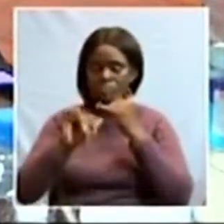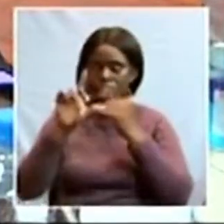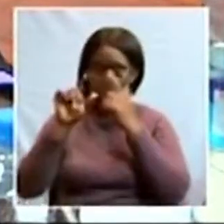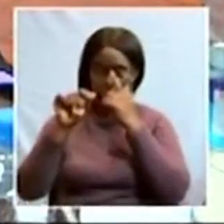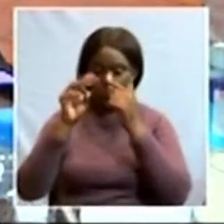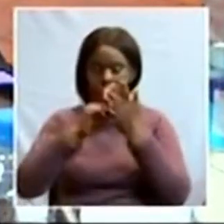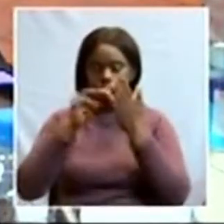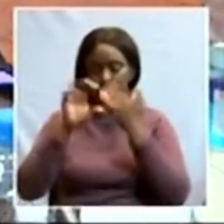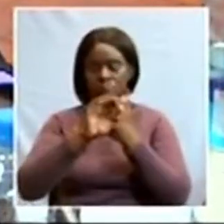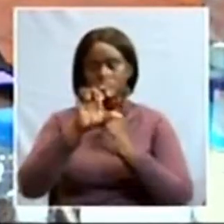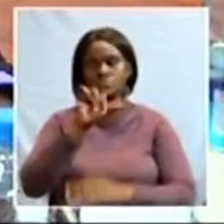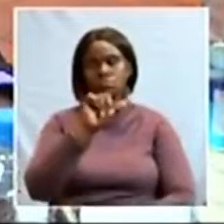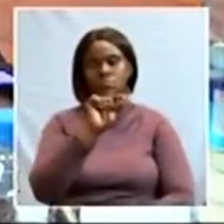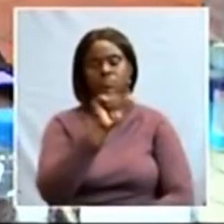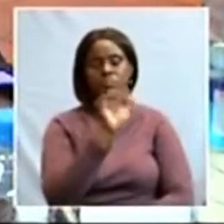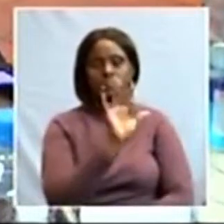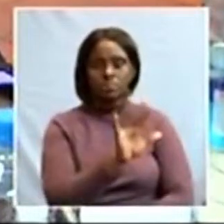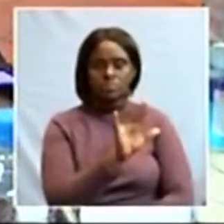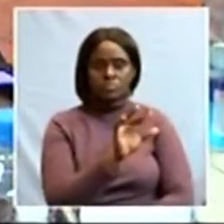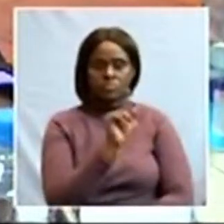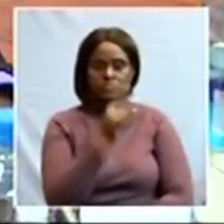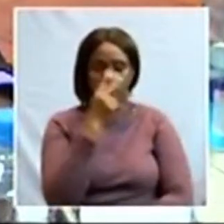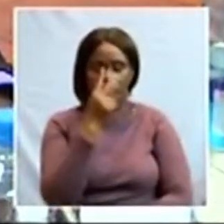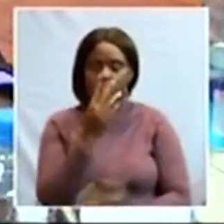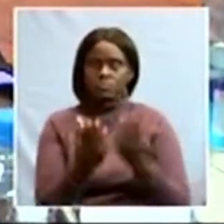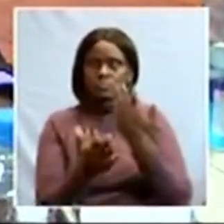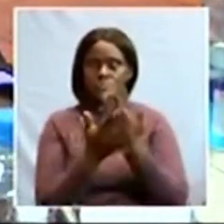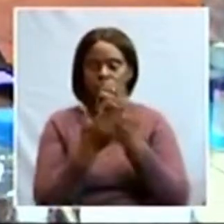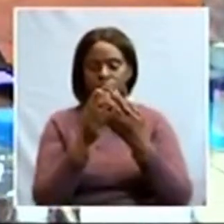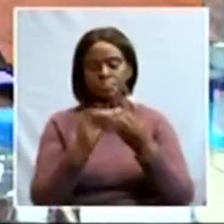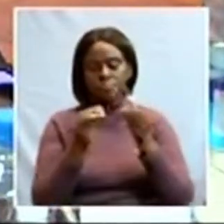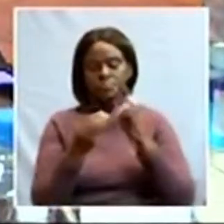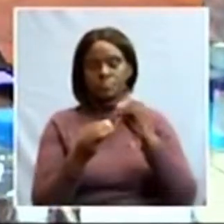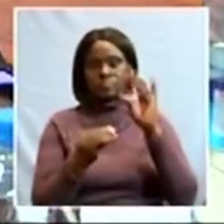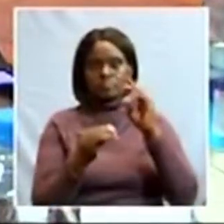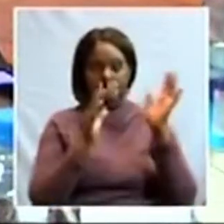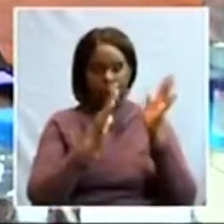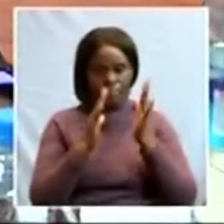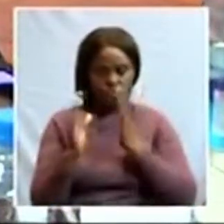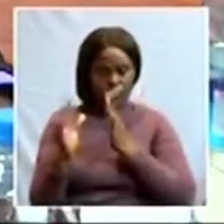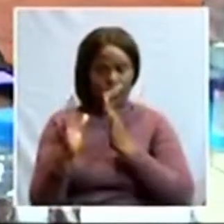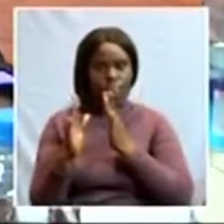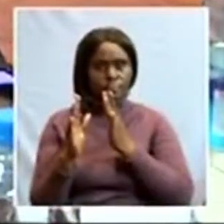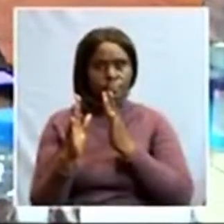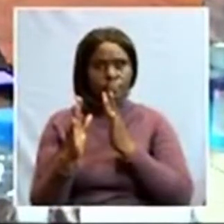March 2025. See appendix 7. Remedial measures.